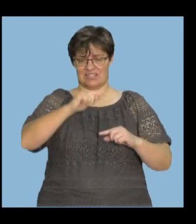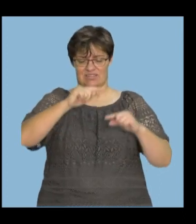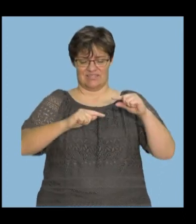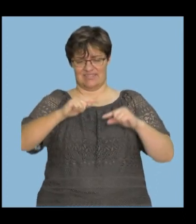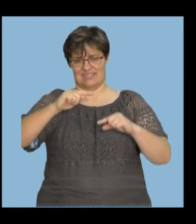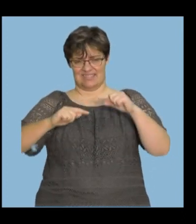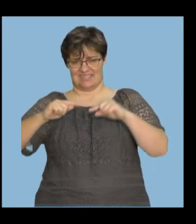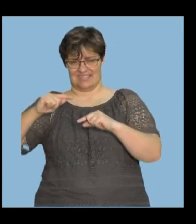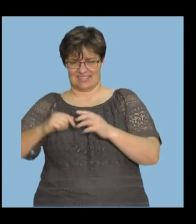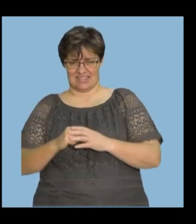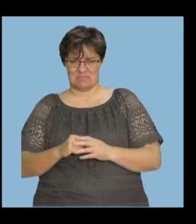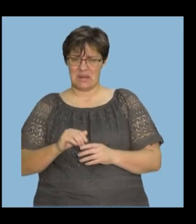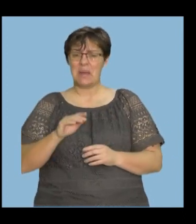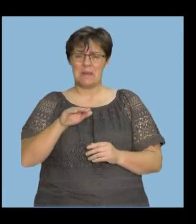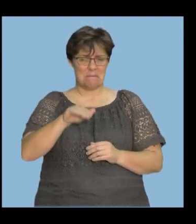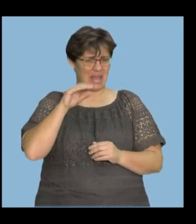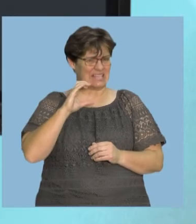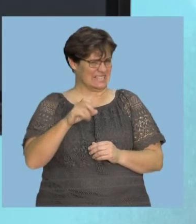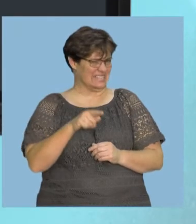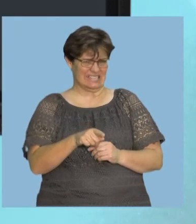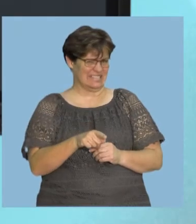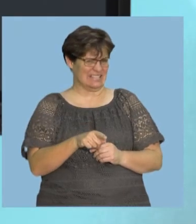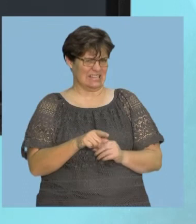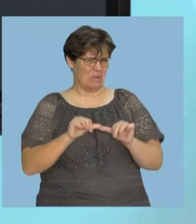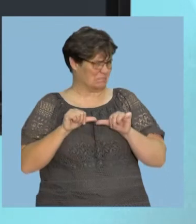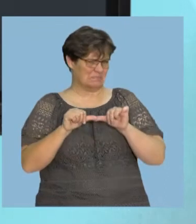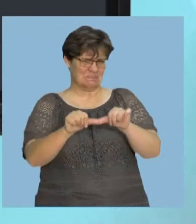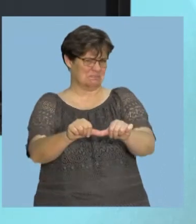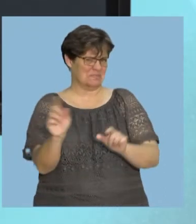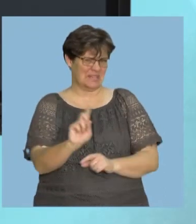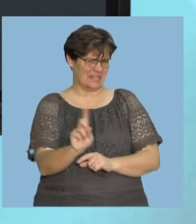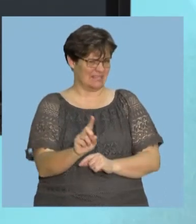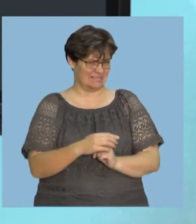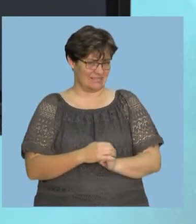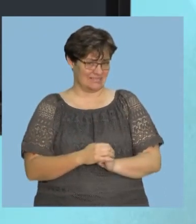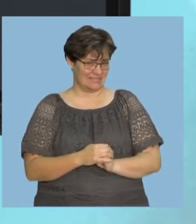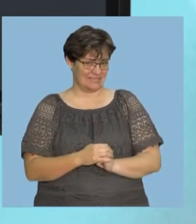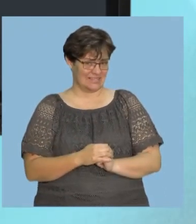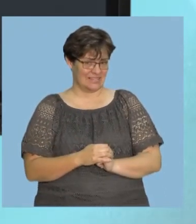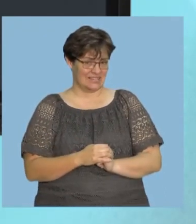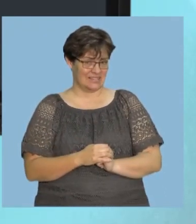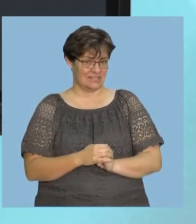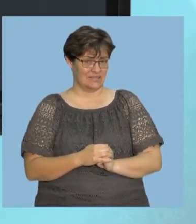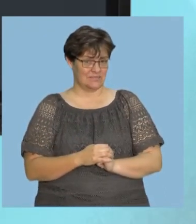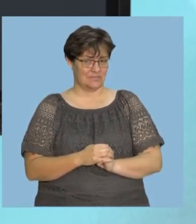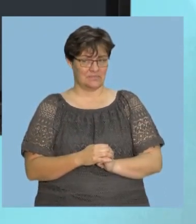means bank C not that consistent in terms of returns.